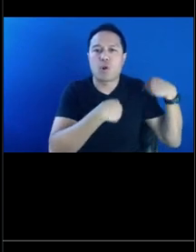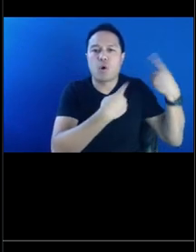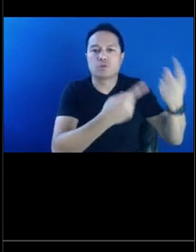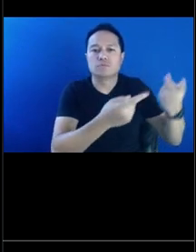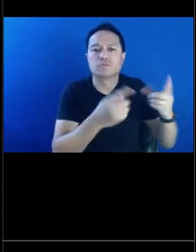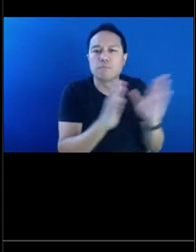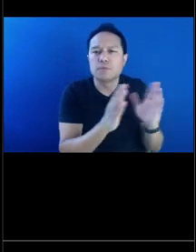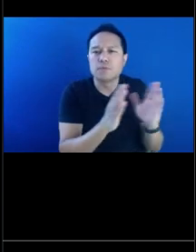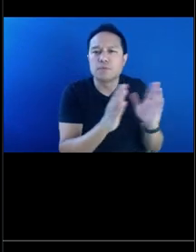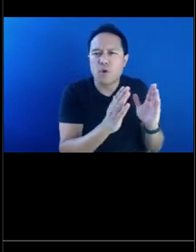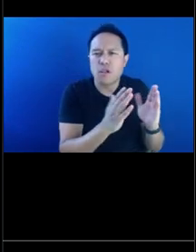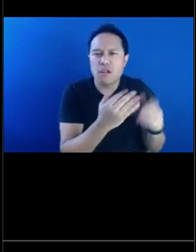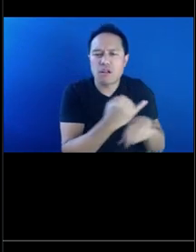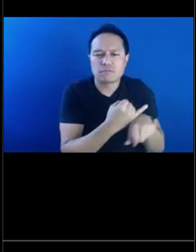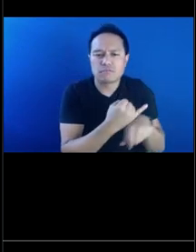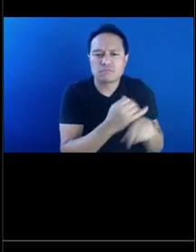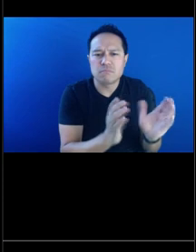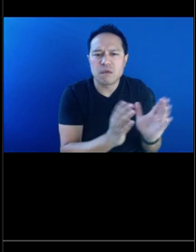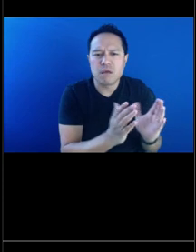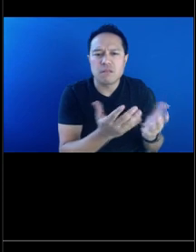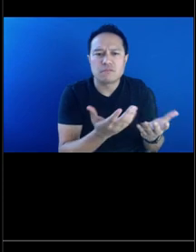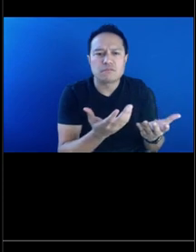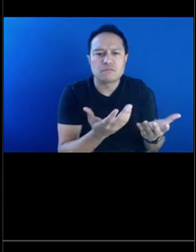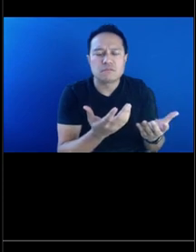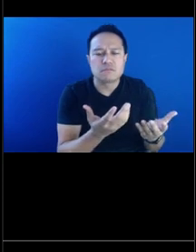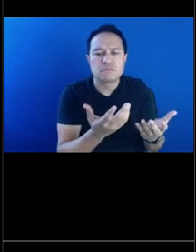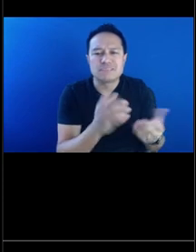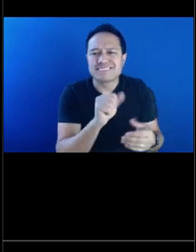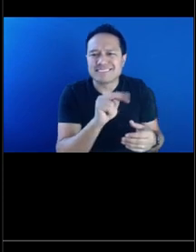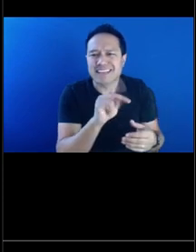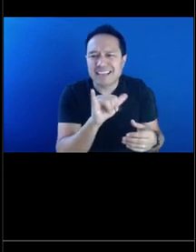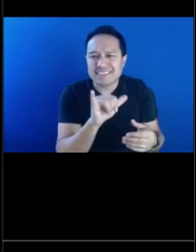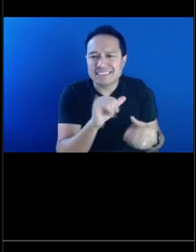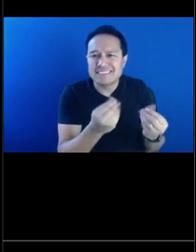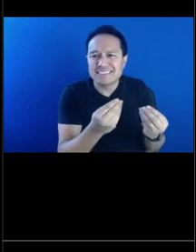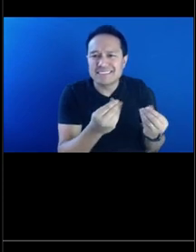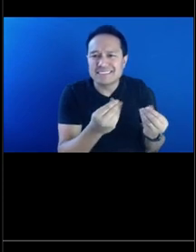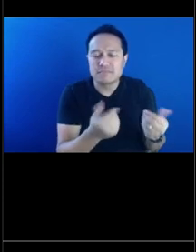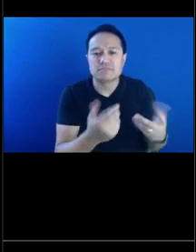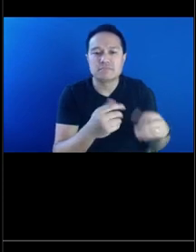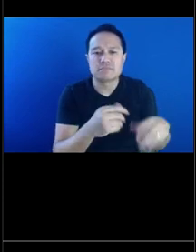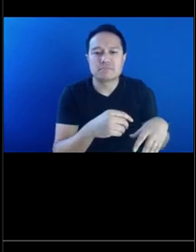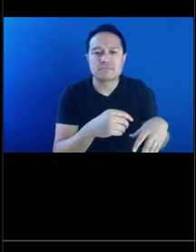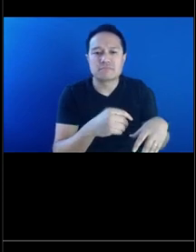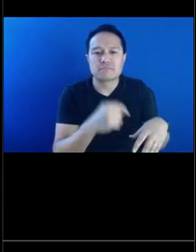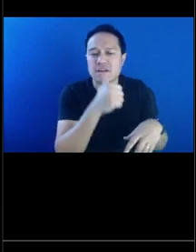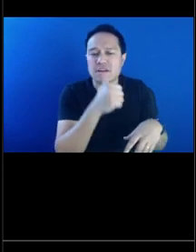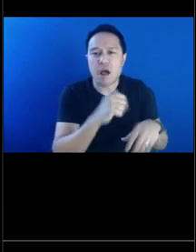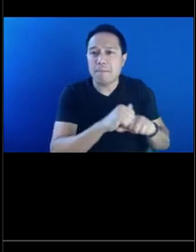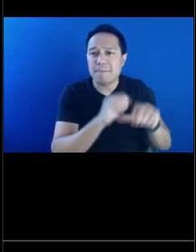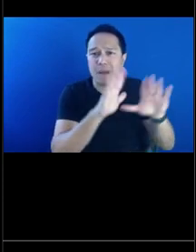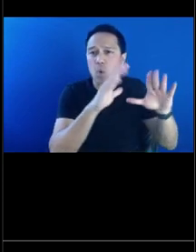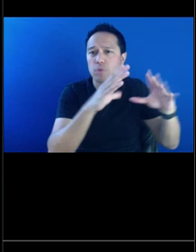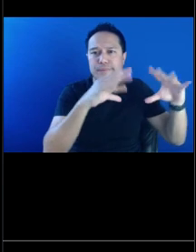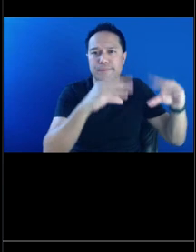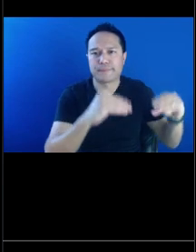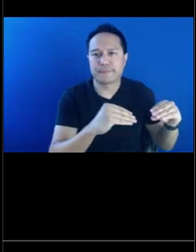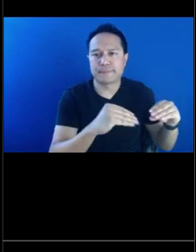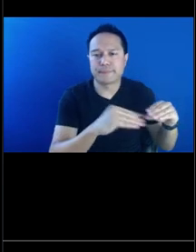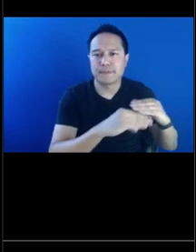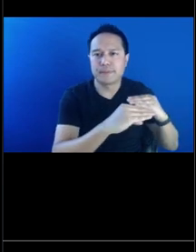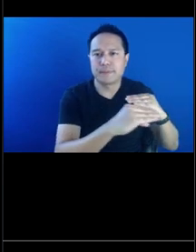mostly low-lying, small, sandy islands. And so the habitat that monk seals have is quite different. But they still have a lot of